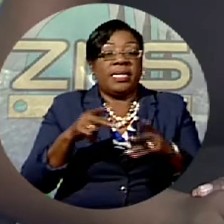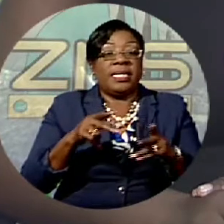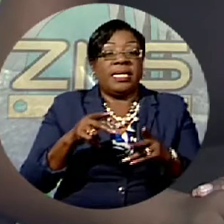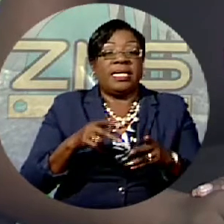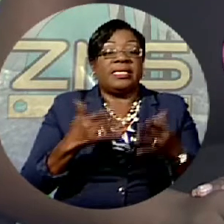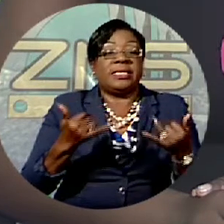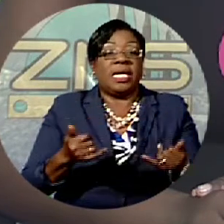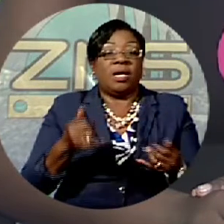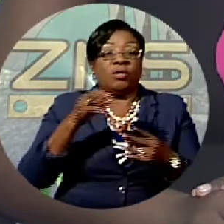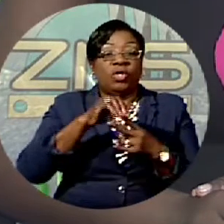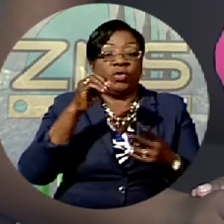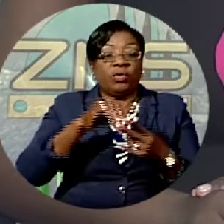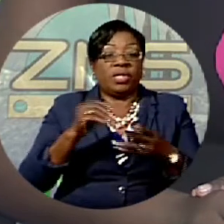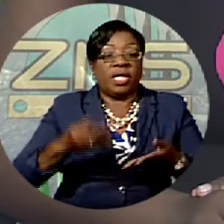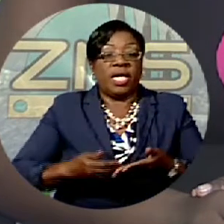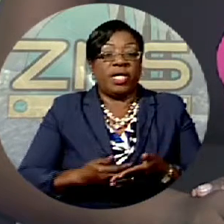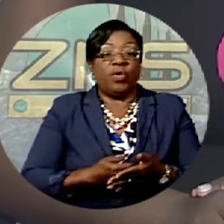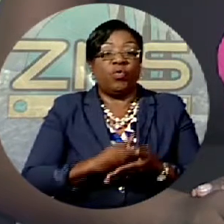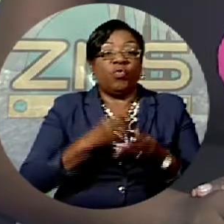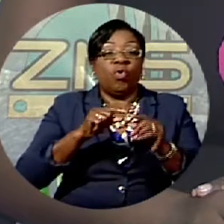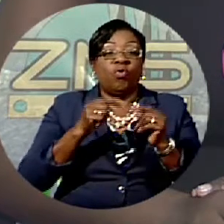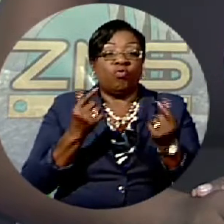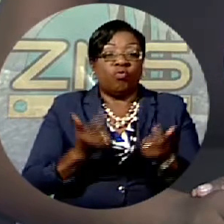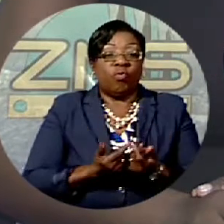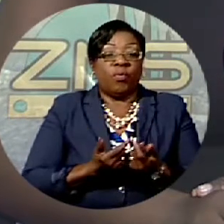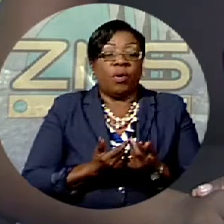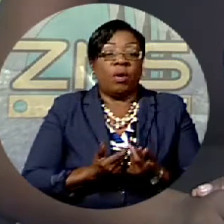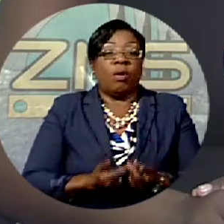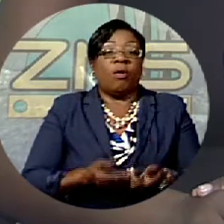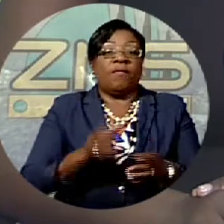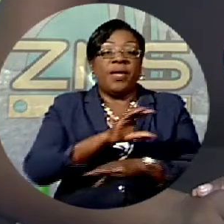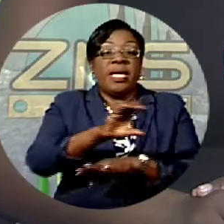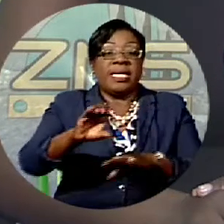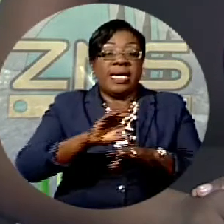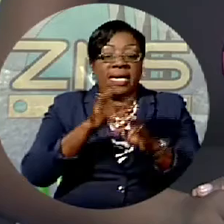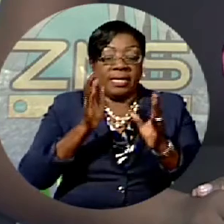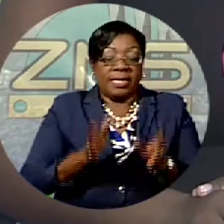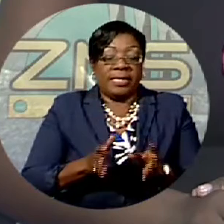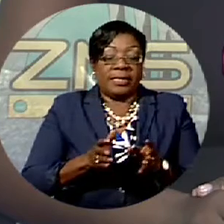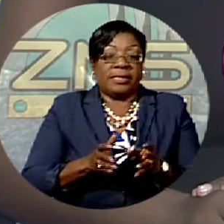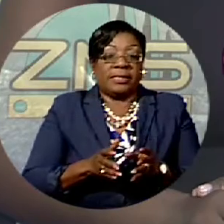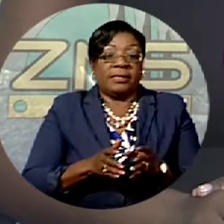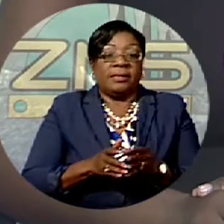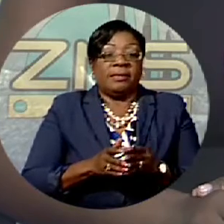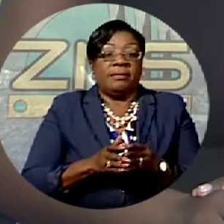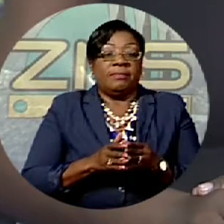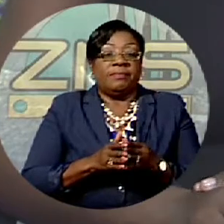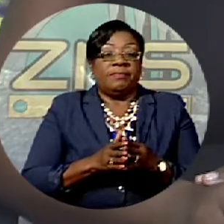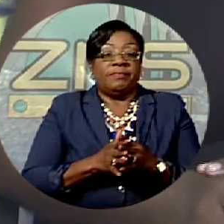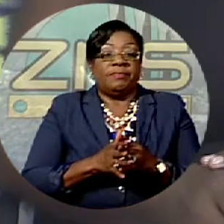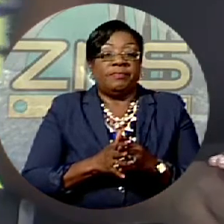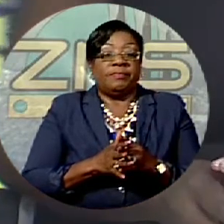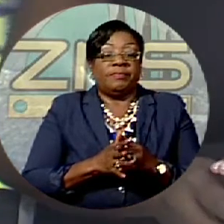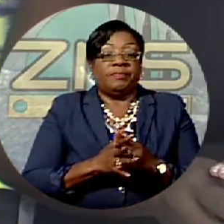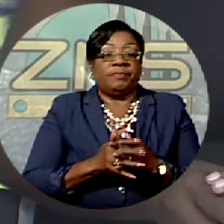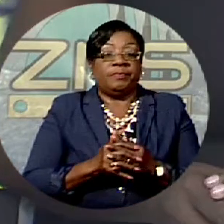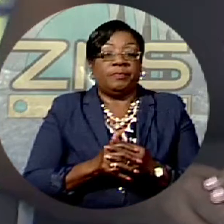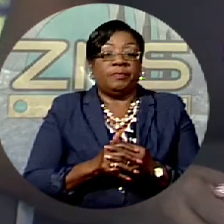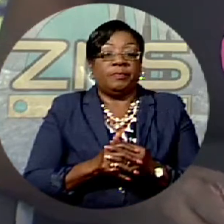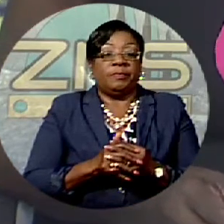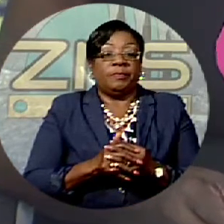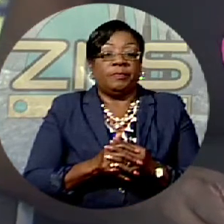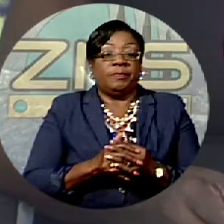candidates. The DNA's deputy leader discusses that relationship and whether it will manifest into candidacy. Here's Cleopatra